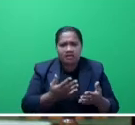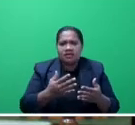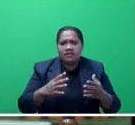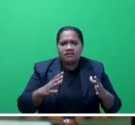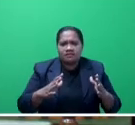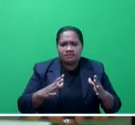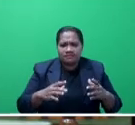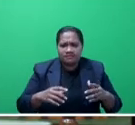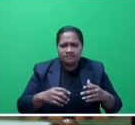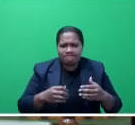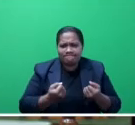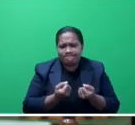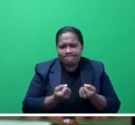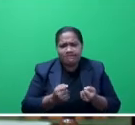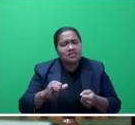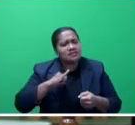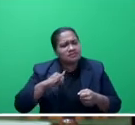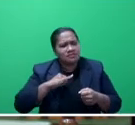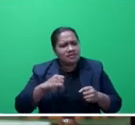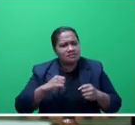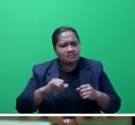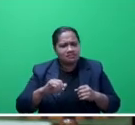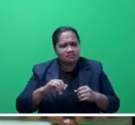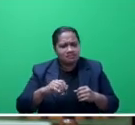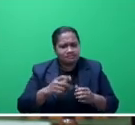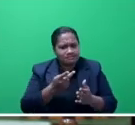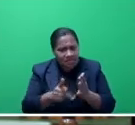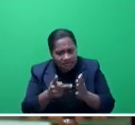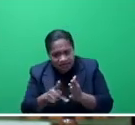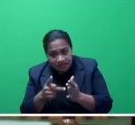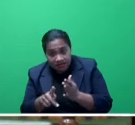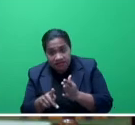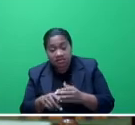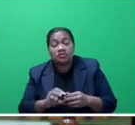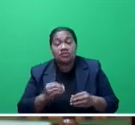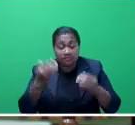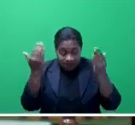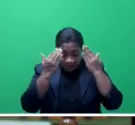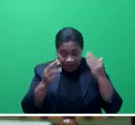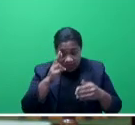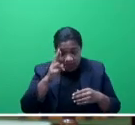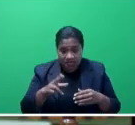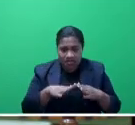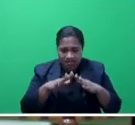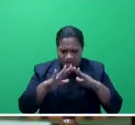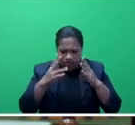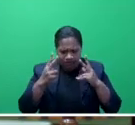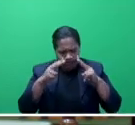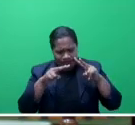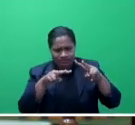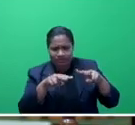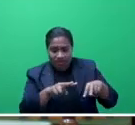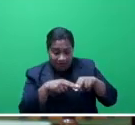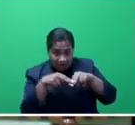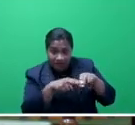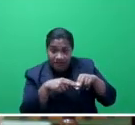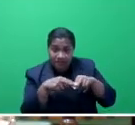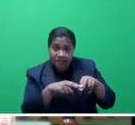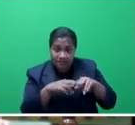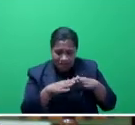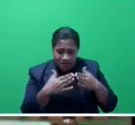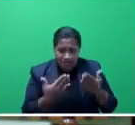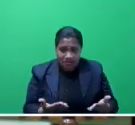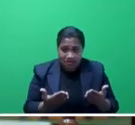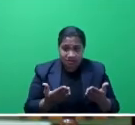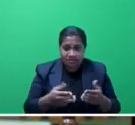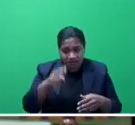recycling businesses. Mr. Speaker, sir, in the eyes of the watching world, Fiji is respected as a model force and a model nation